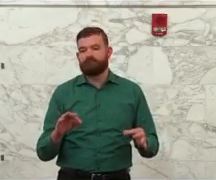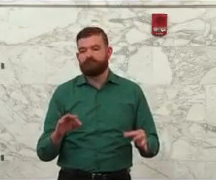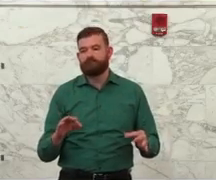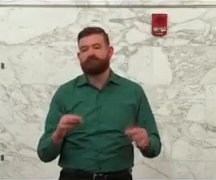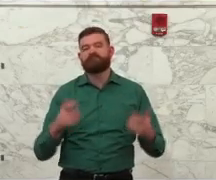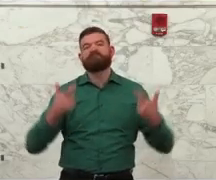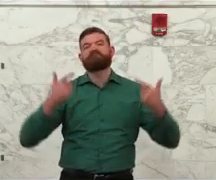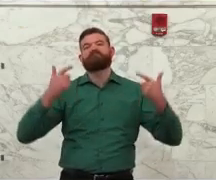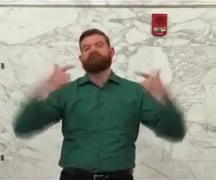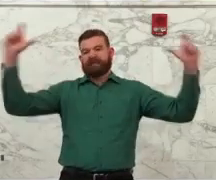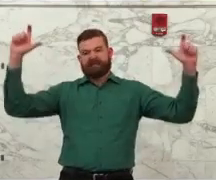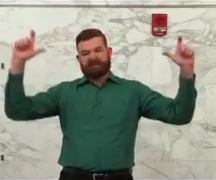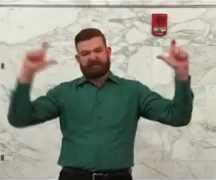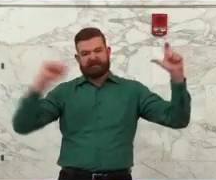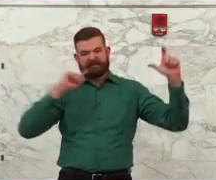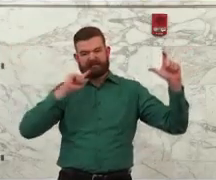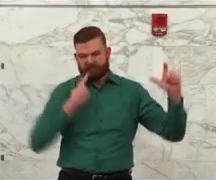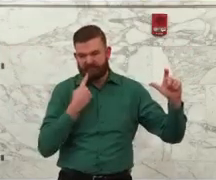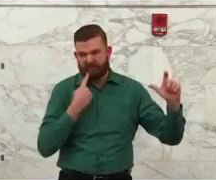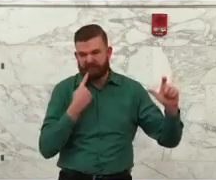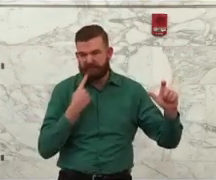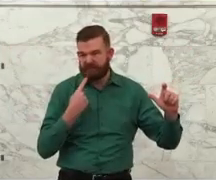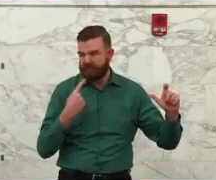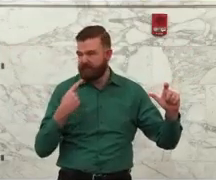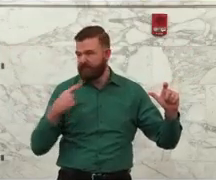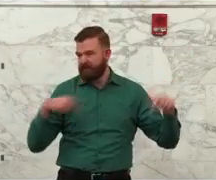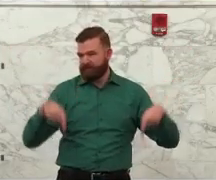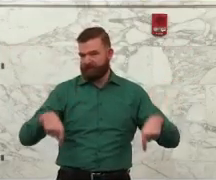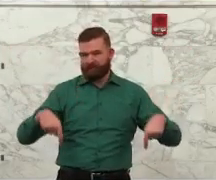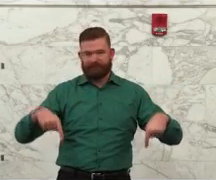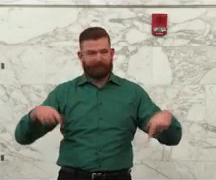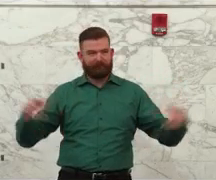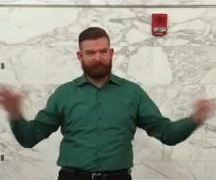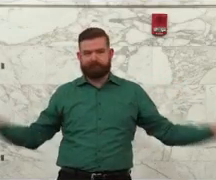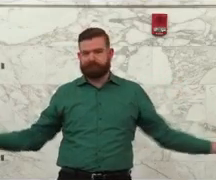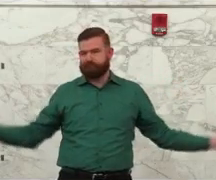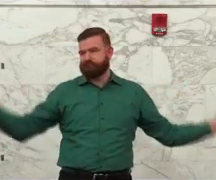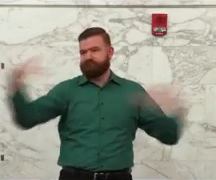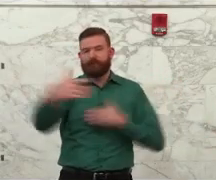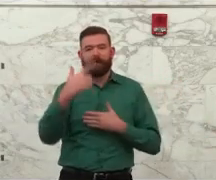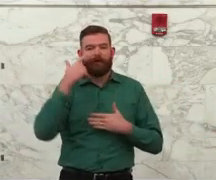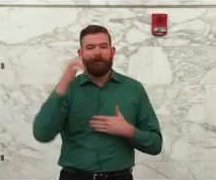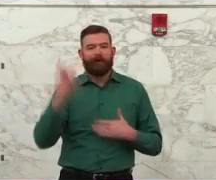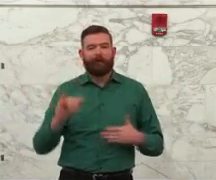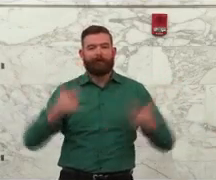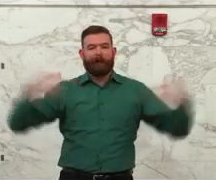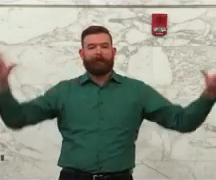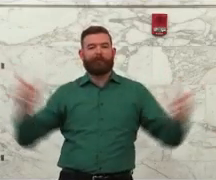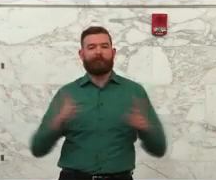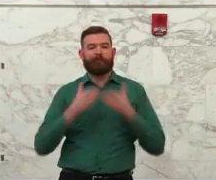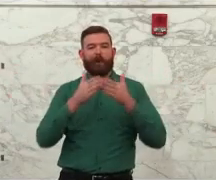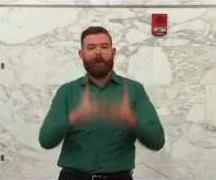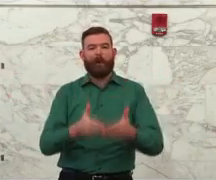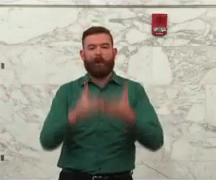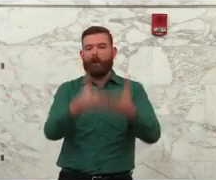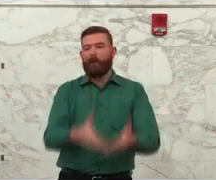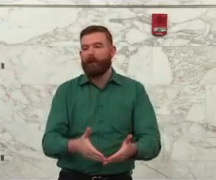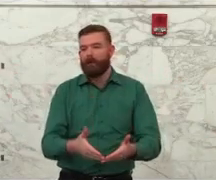bigger room, but we certainly got one of that as well. So thanks everybody for joining us, and I'm sorry we're a little bit behind. We